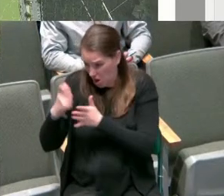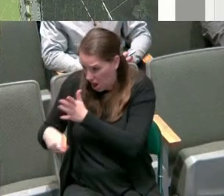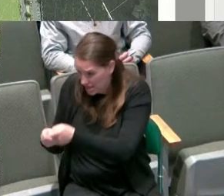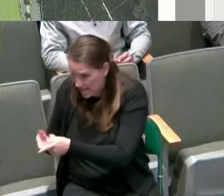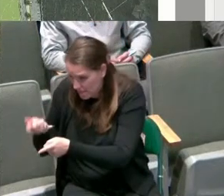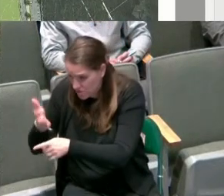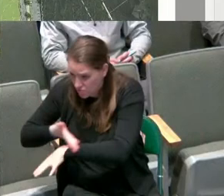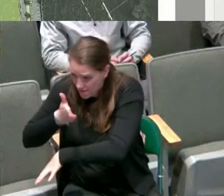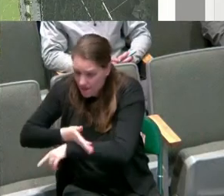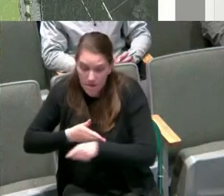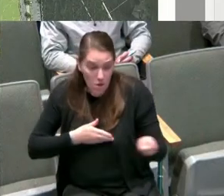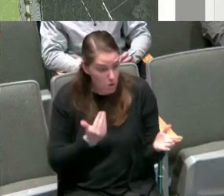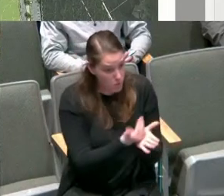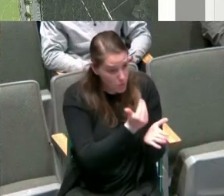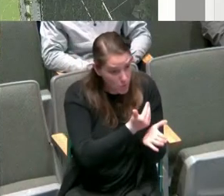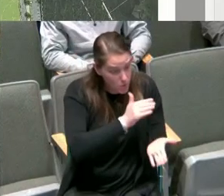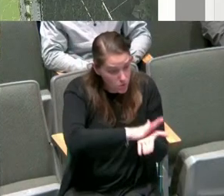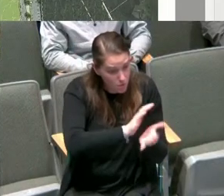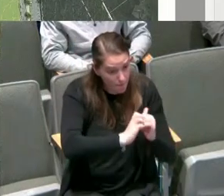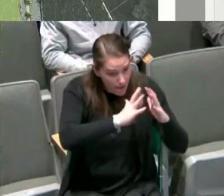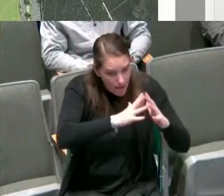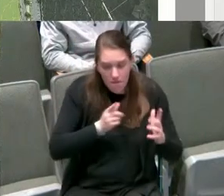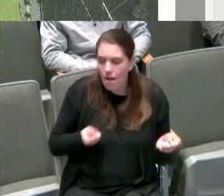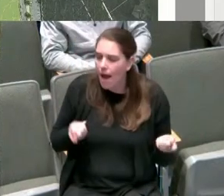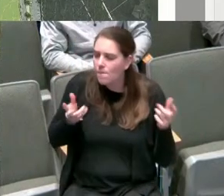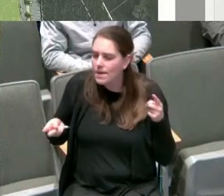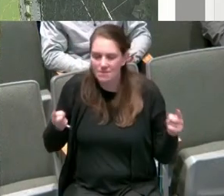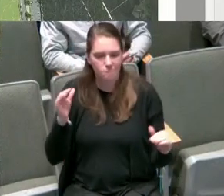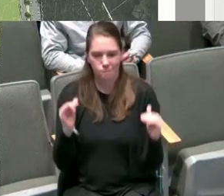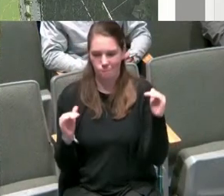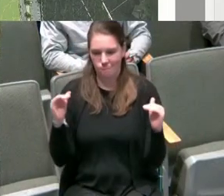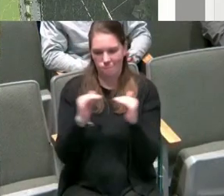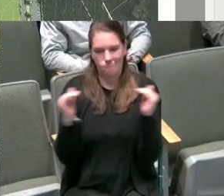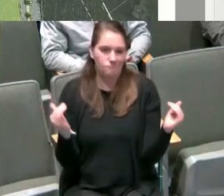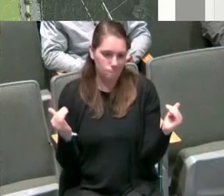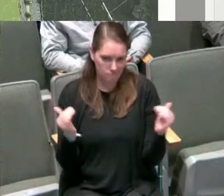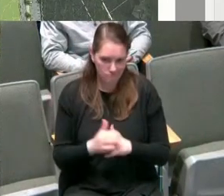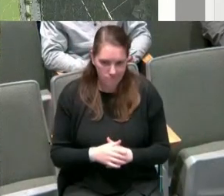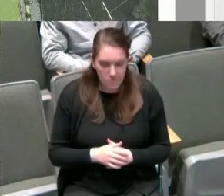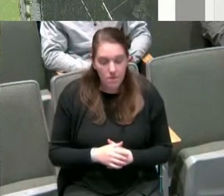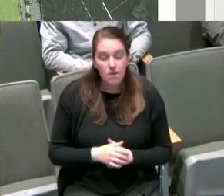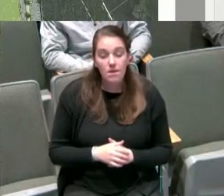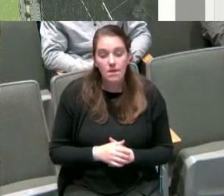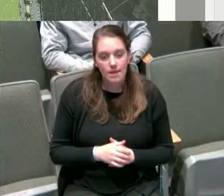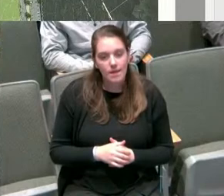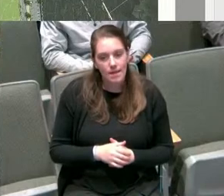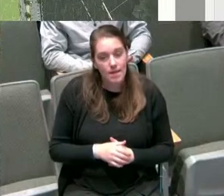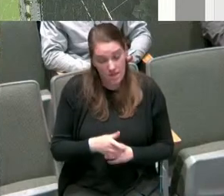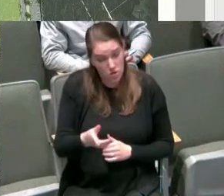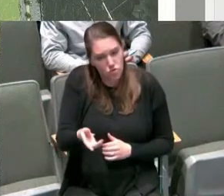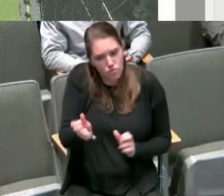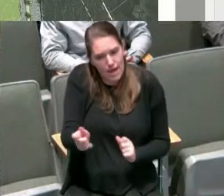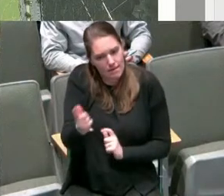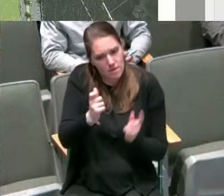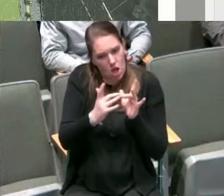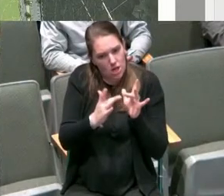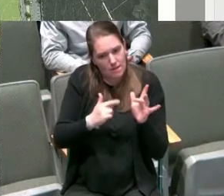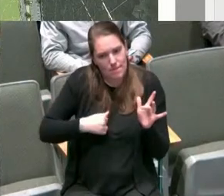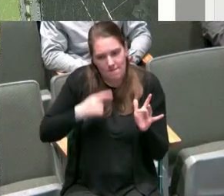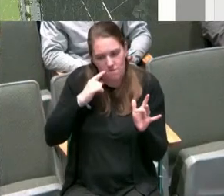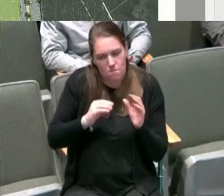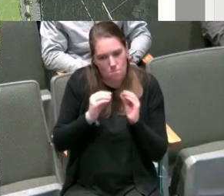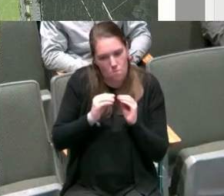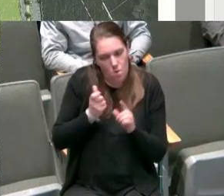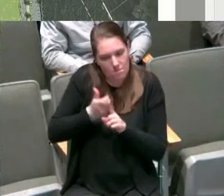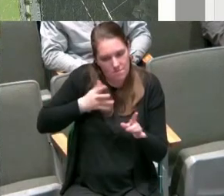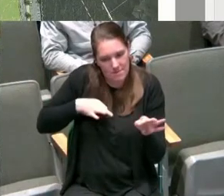of factors that I could get into and be happy to with you know if you want to reach out for questions but there was no sort of more or less